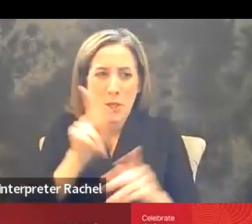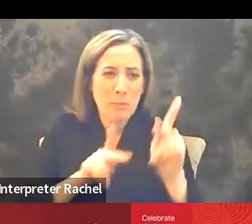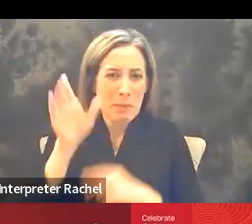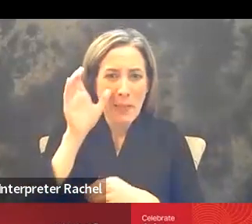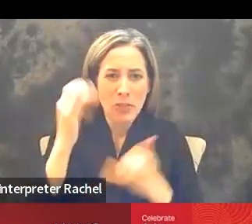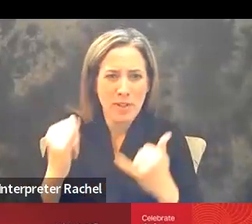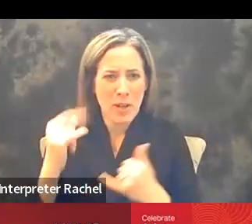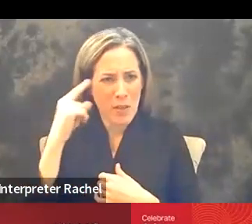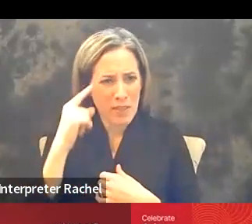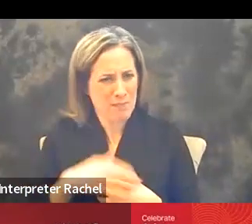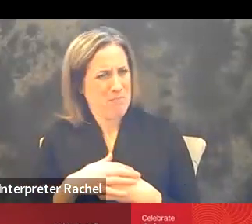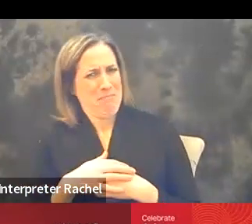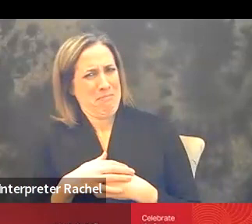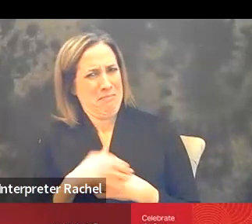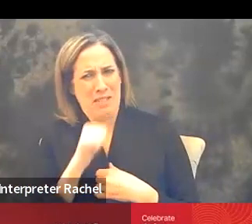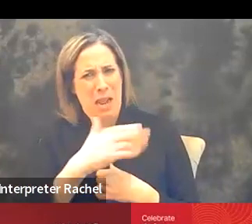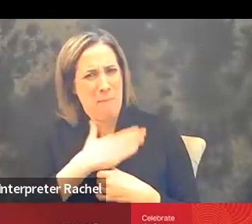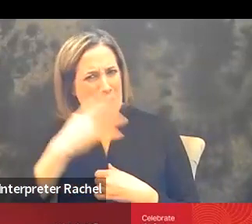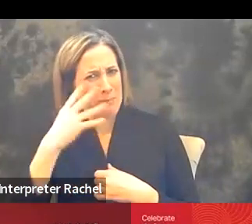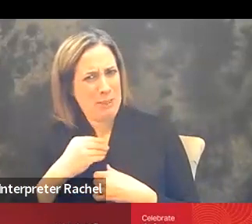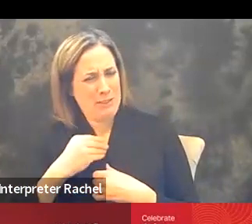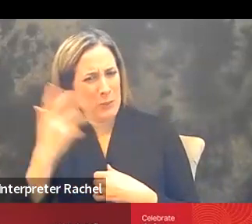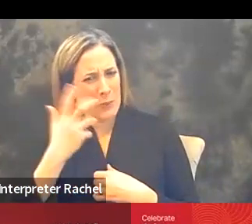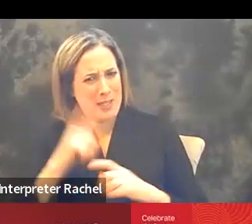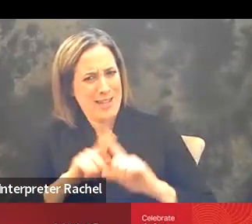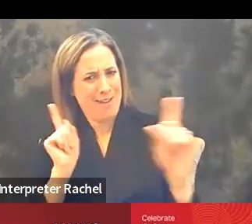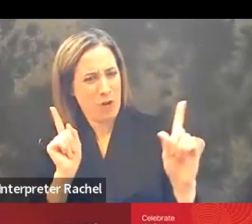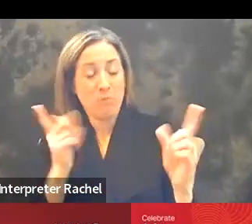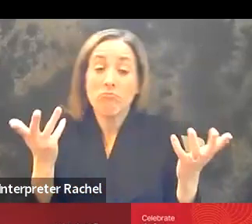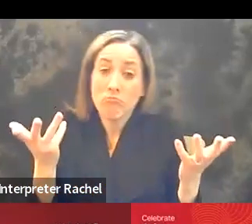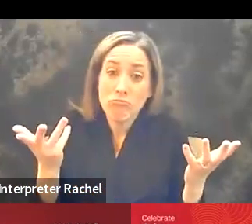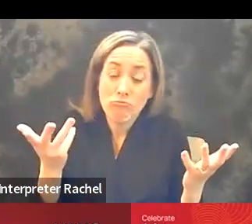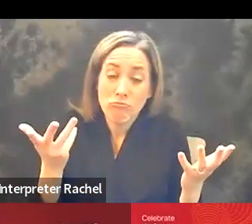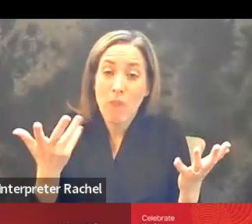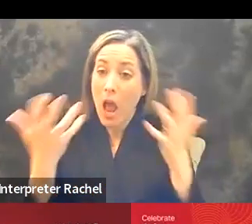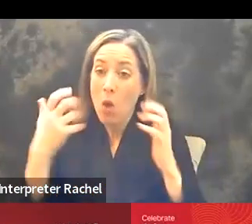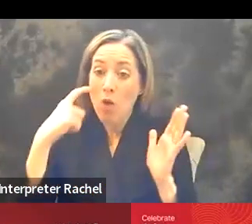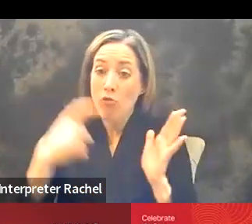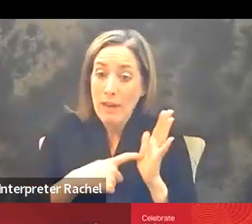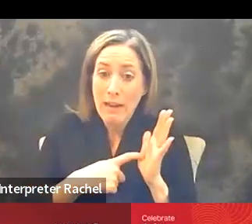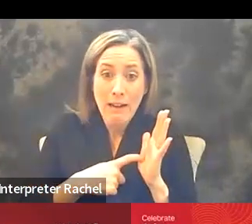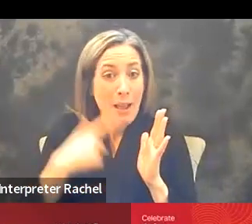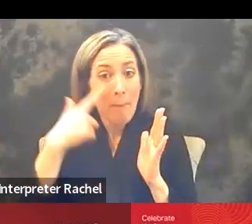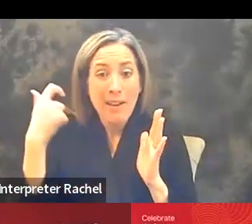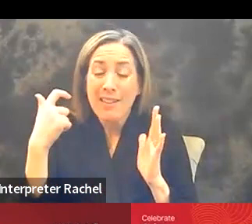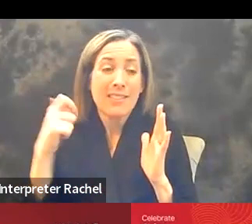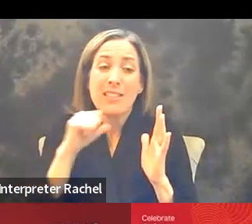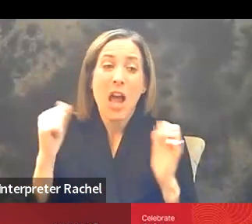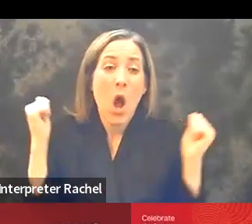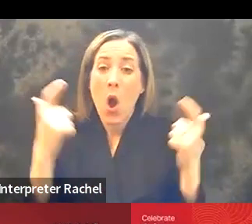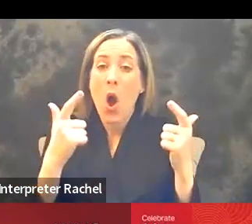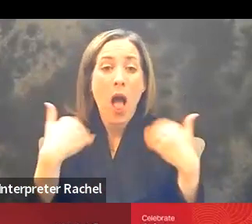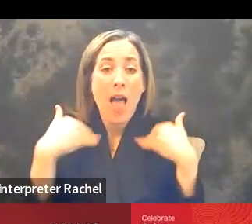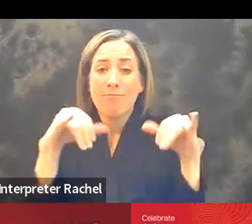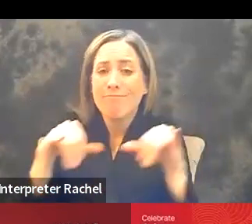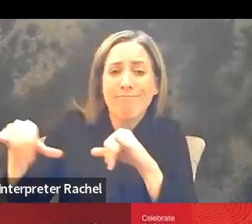now going, lady, what are you talking about? That is not my experience at all. And I want to acknowledge that, because not everybody has that